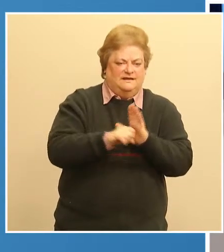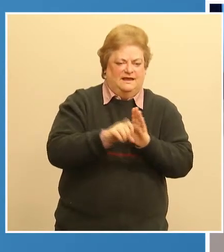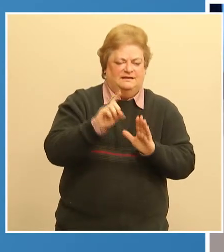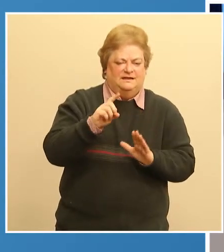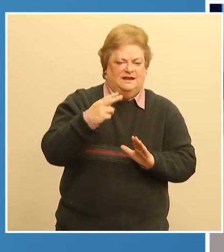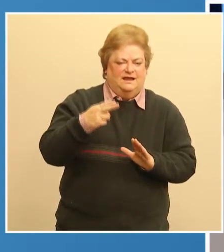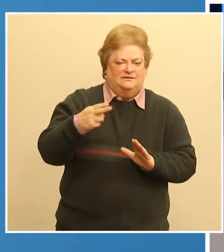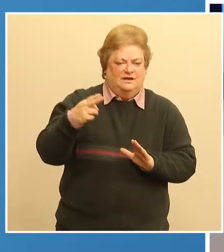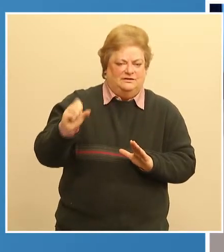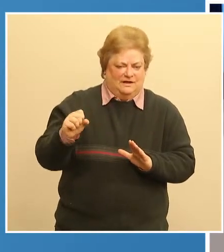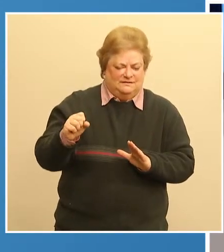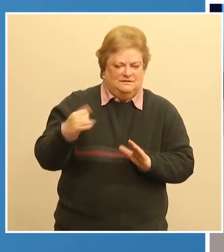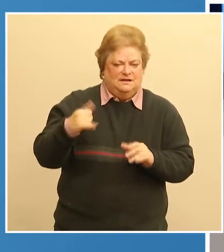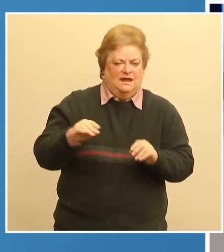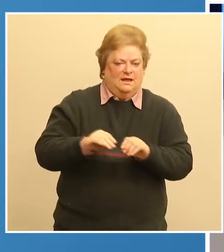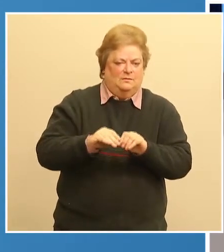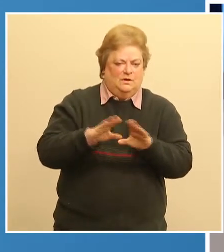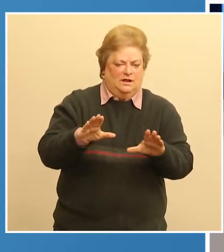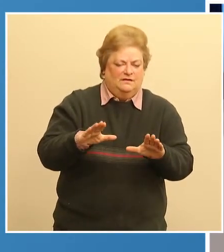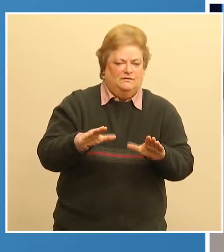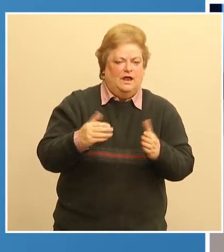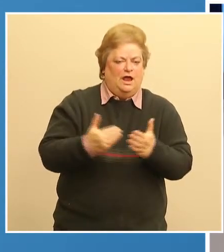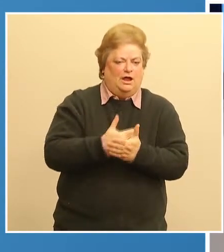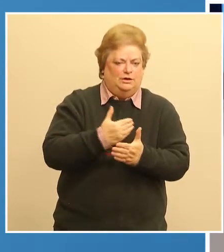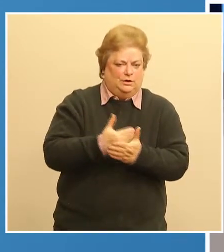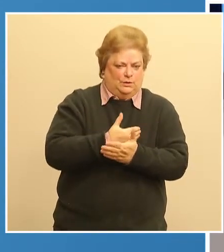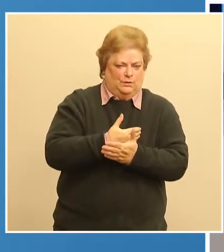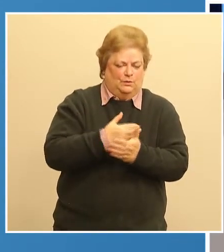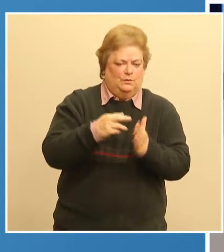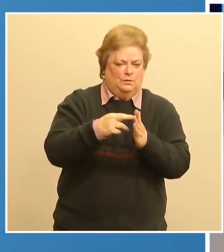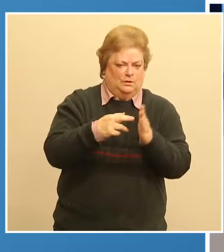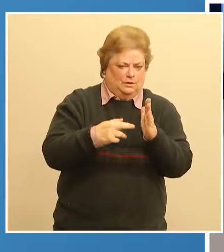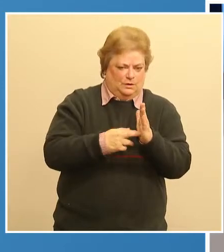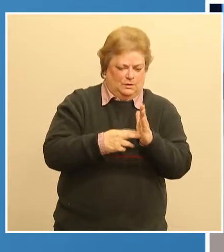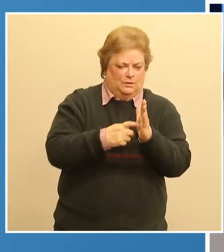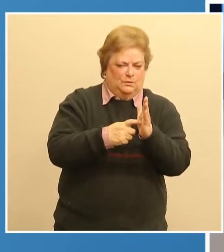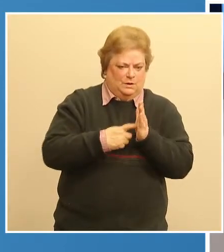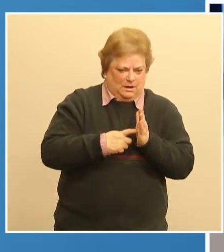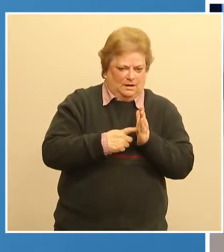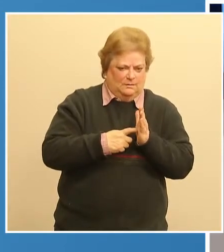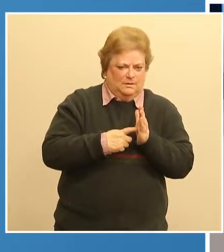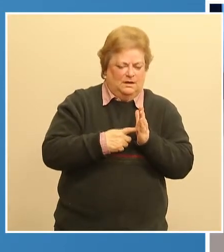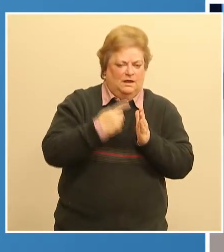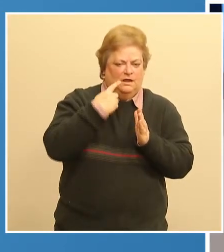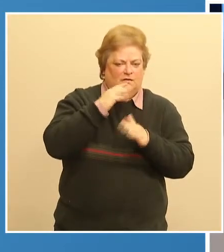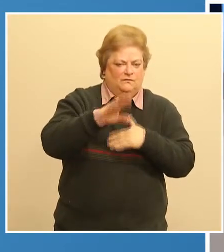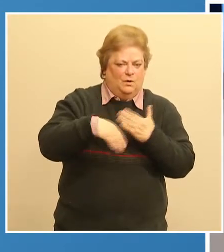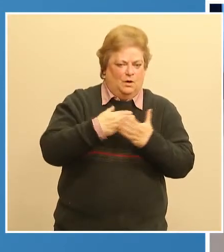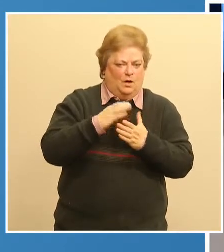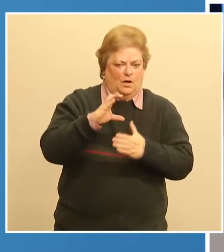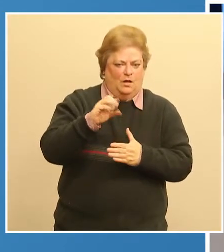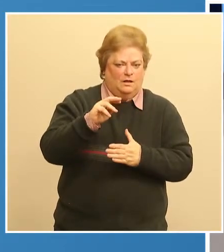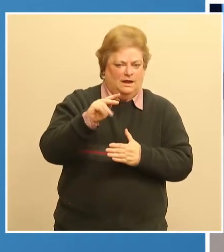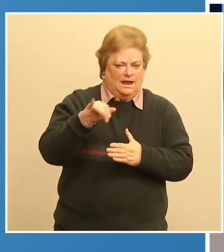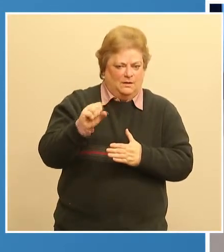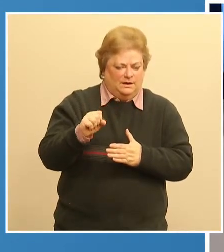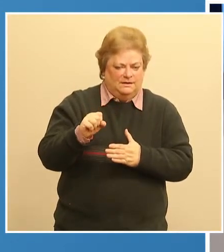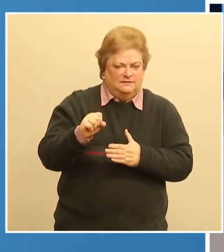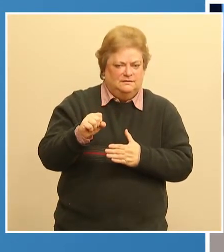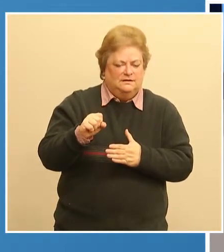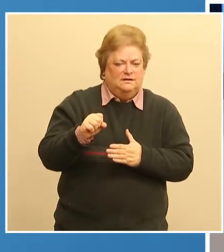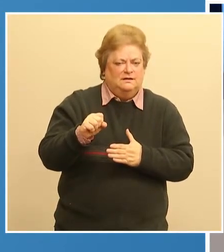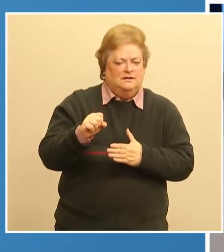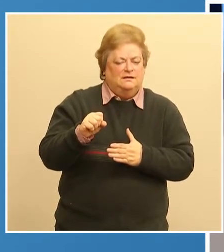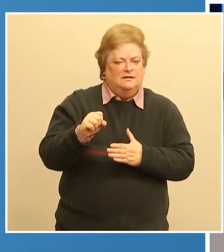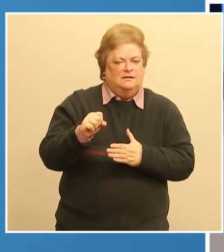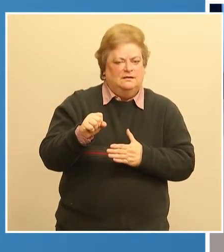DHHS put out a new directed health measure today for all counties, I believe, moving everybody into the green. Is